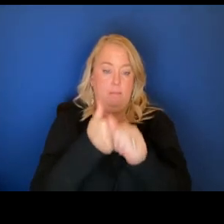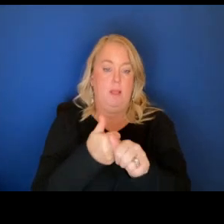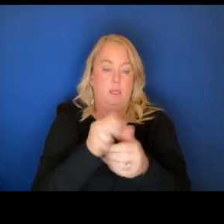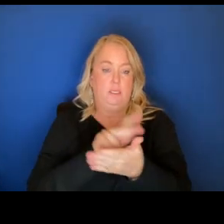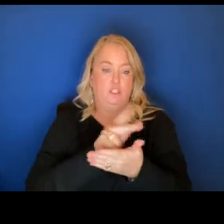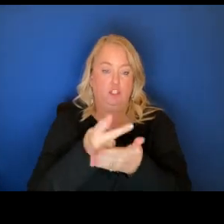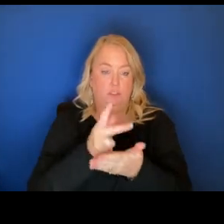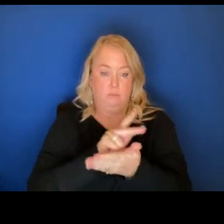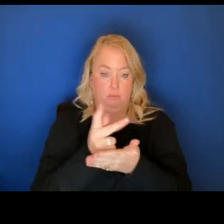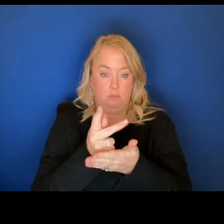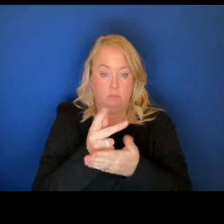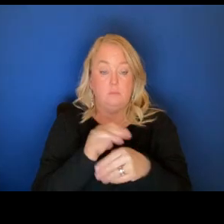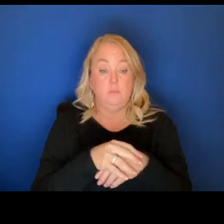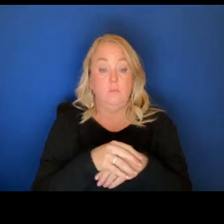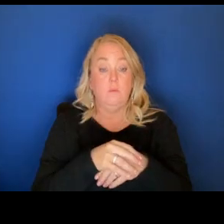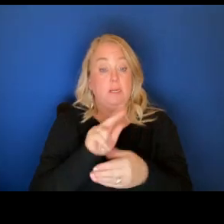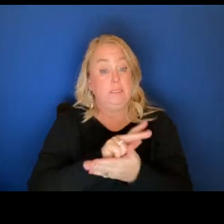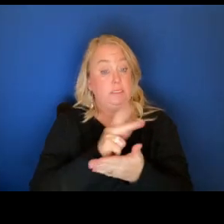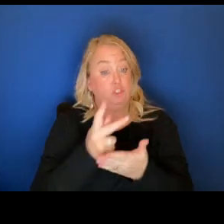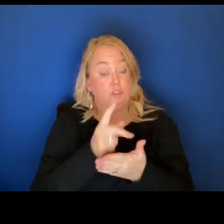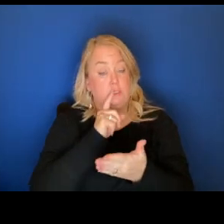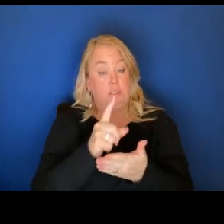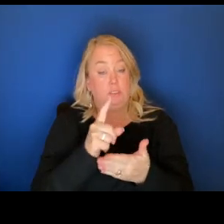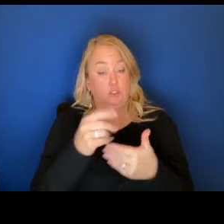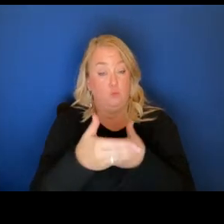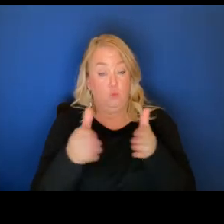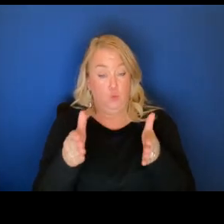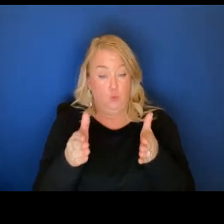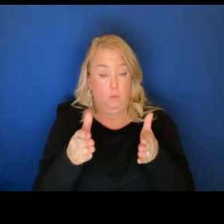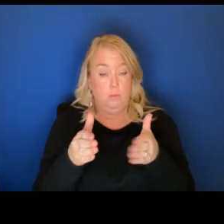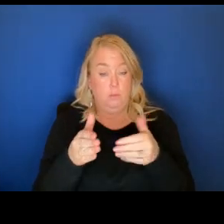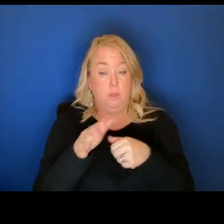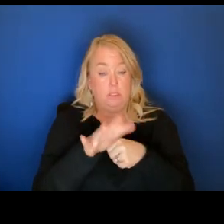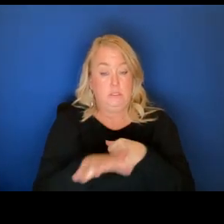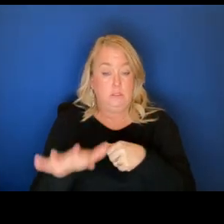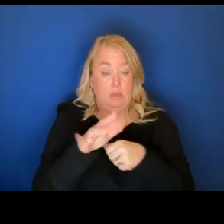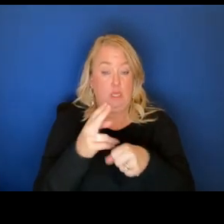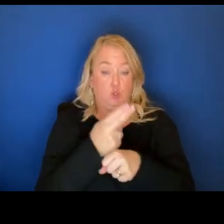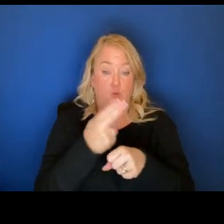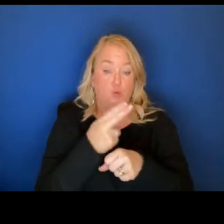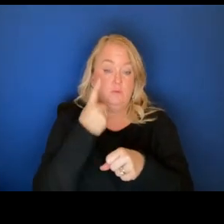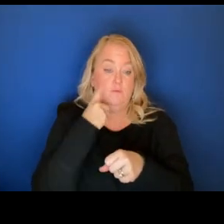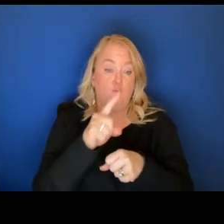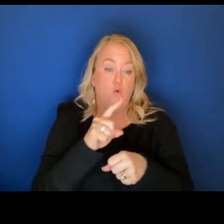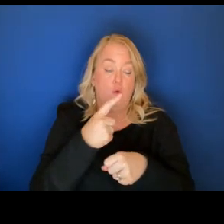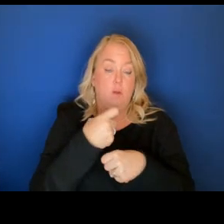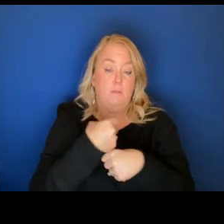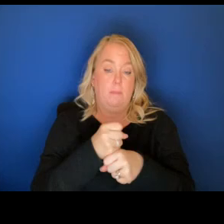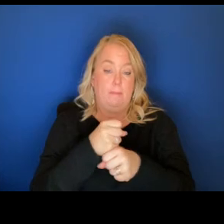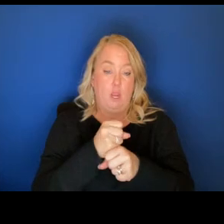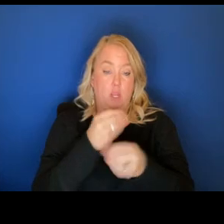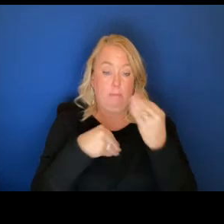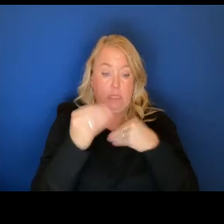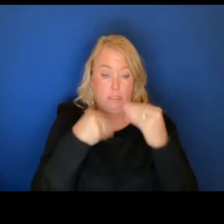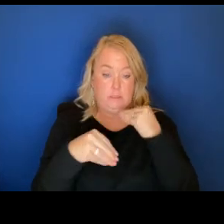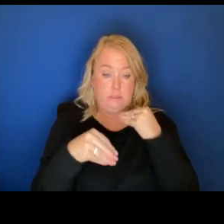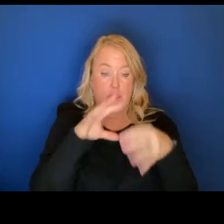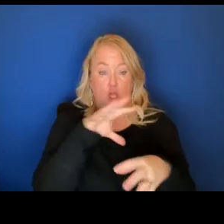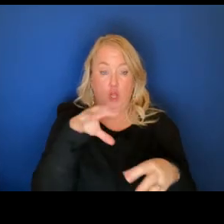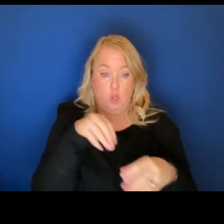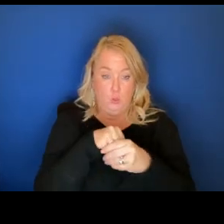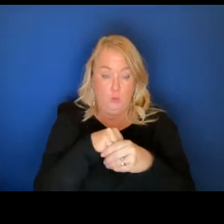A kitchen is a room or space used to prepare meals, which